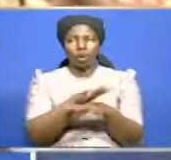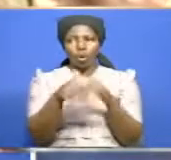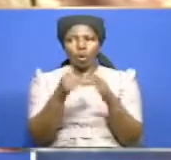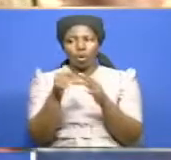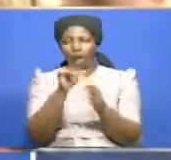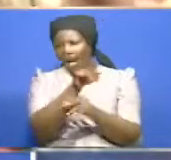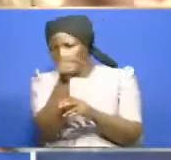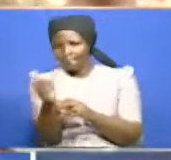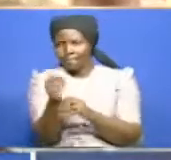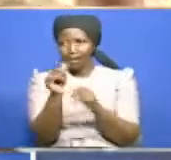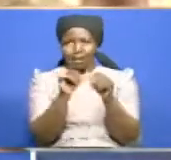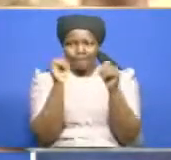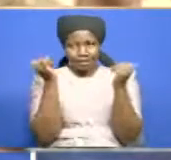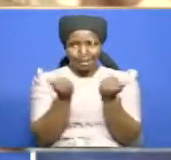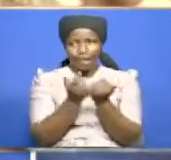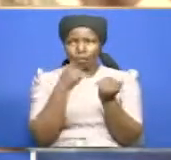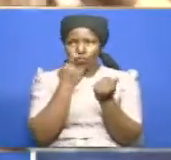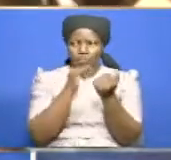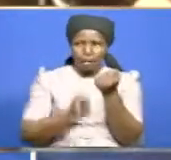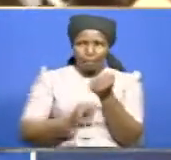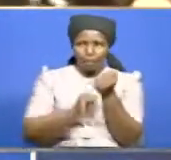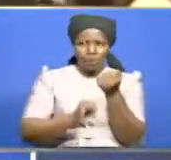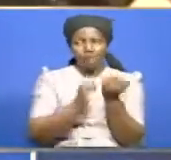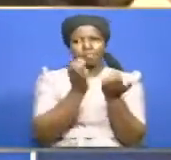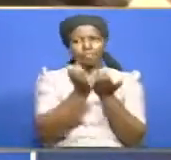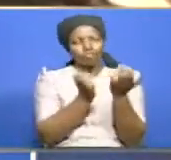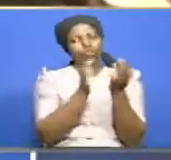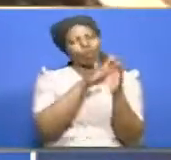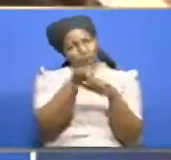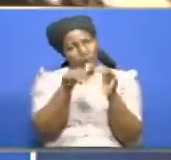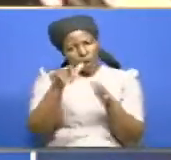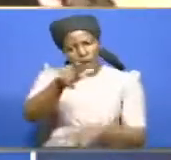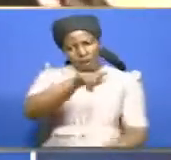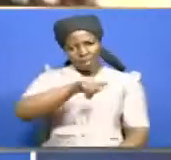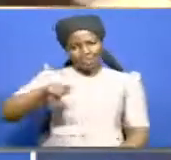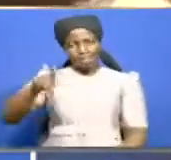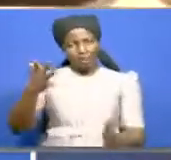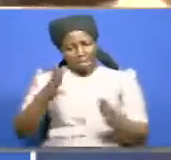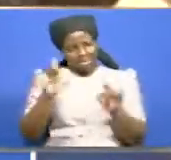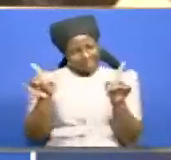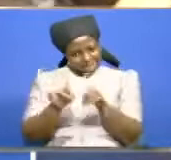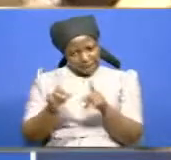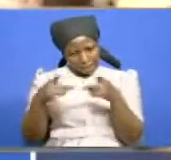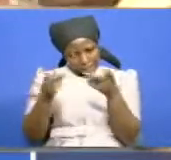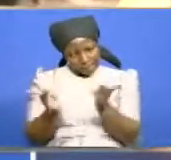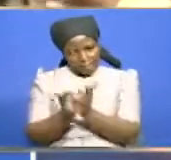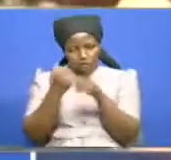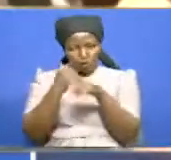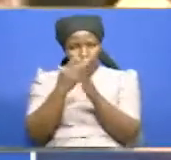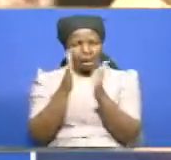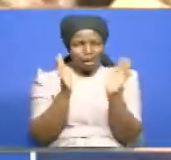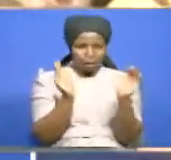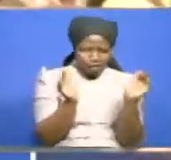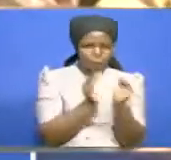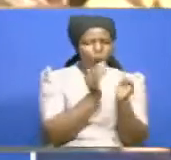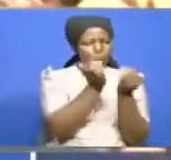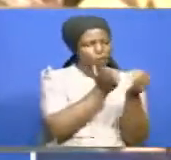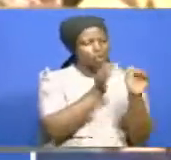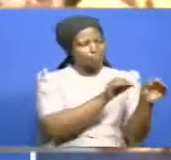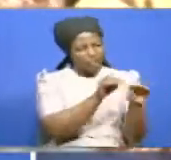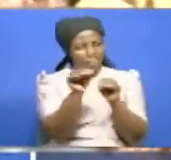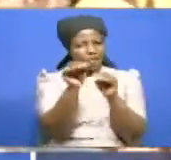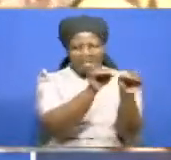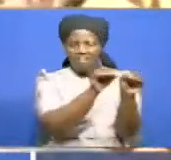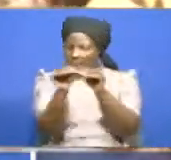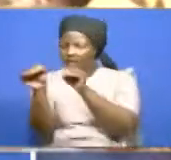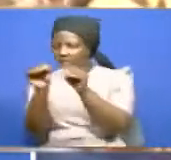agencies who support businesses are all located in the same place so that small businesses don't have to move from office to